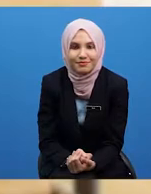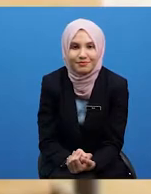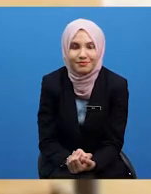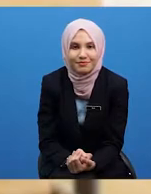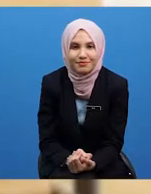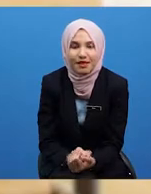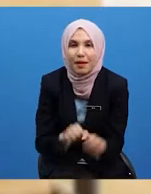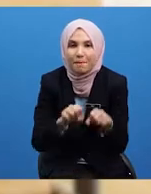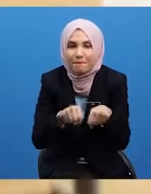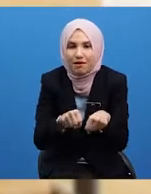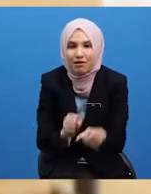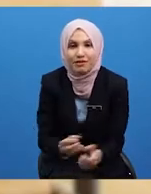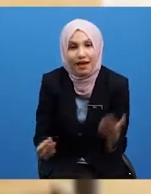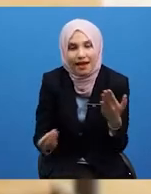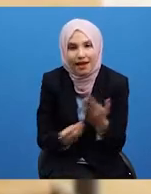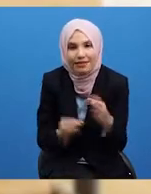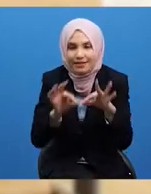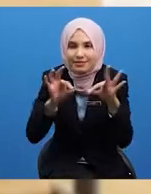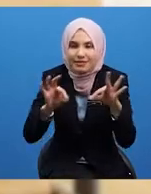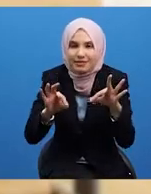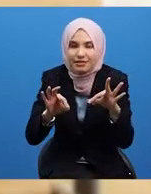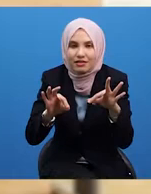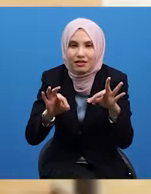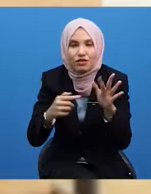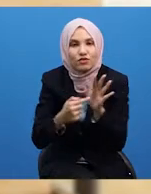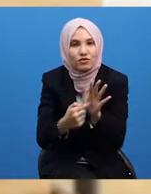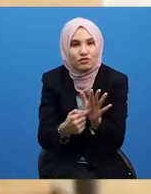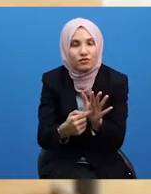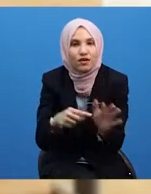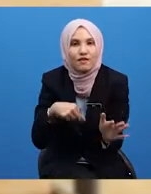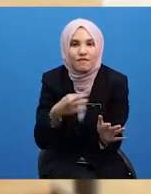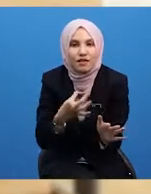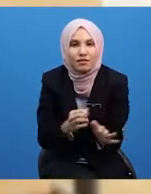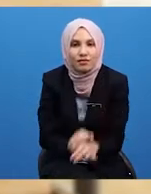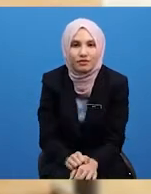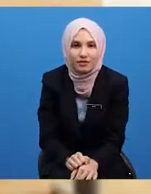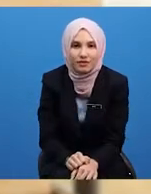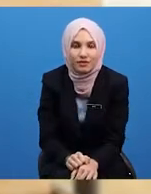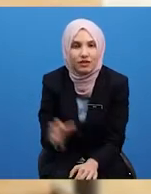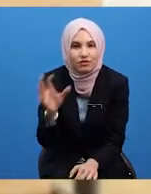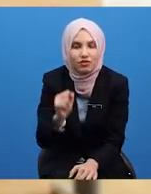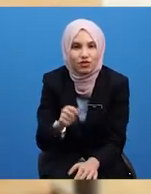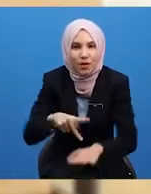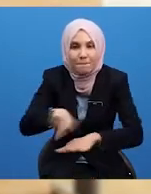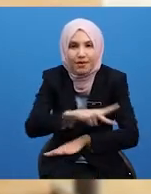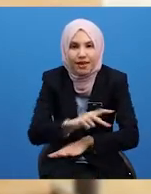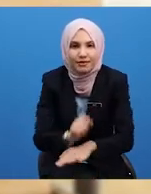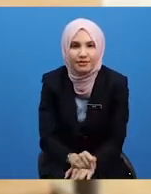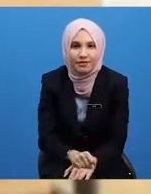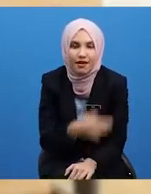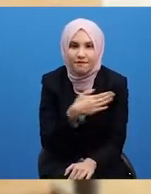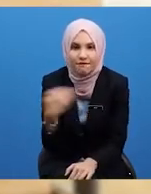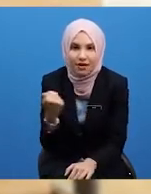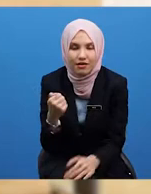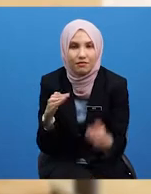Sure, just add a sentence to express your feelings about the incidents that took place at the farmhouse